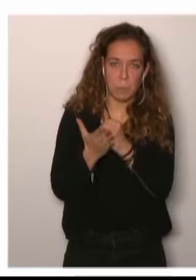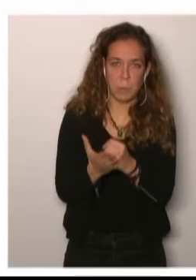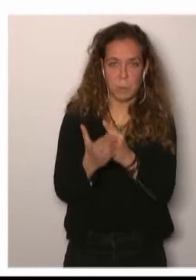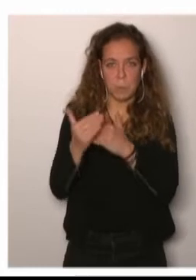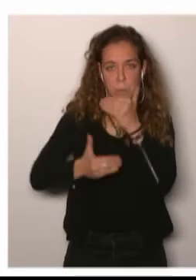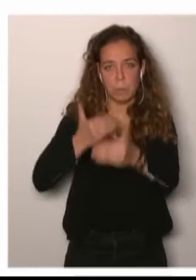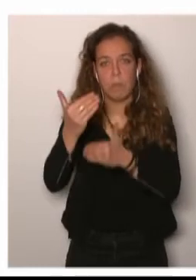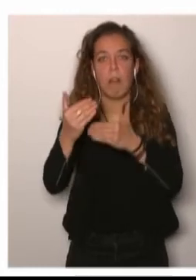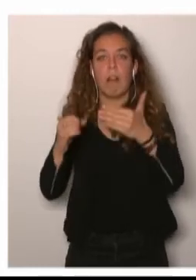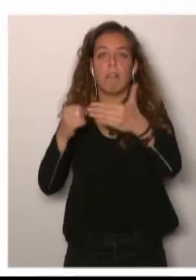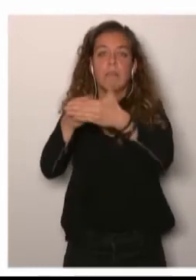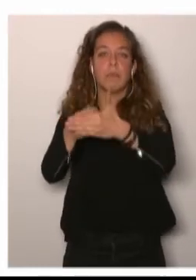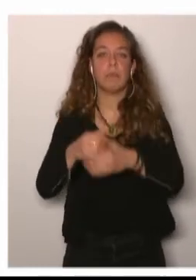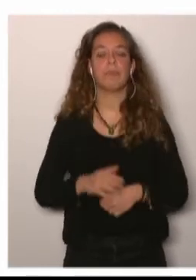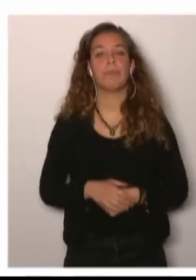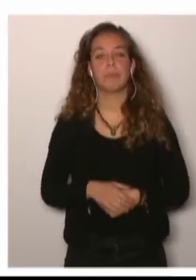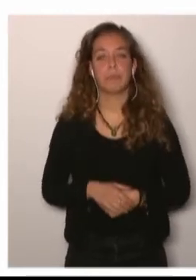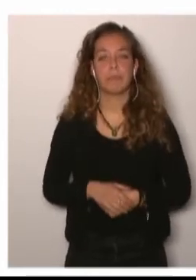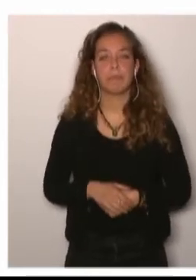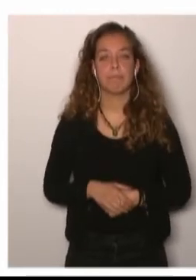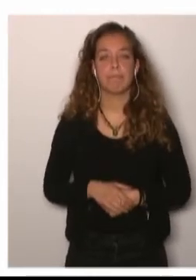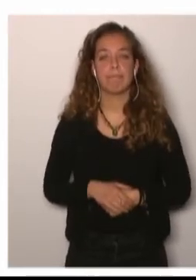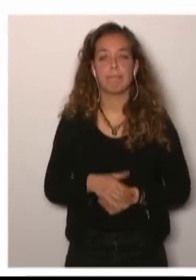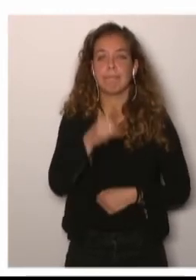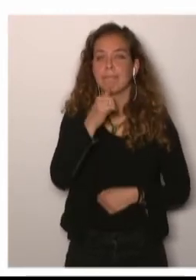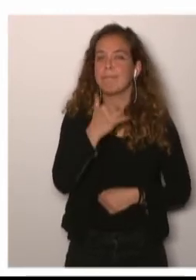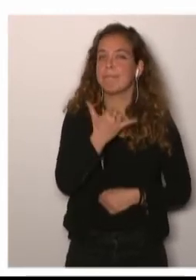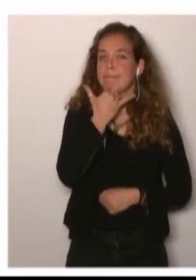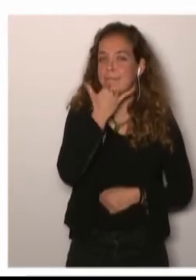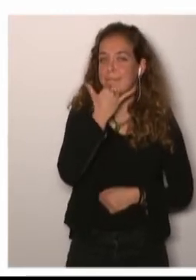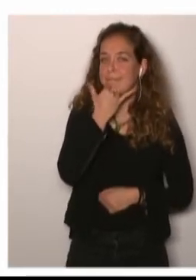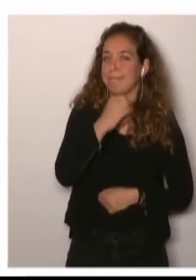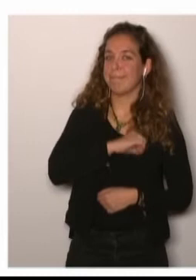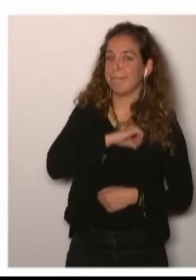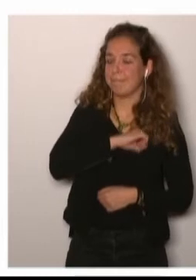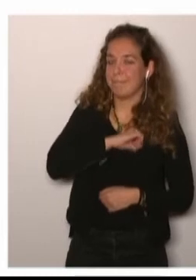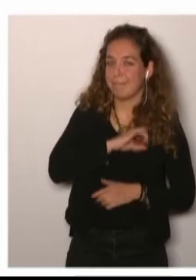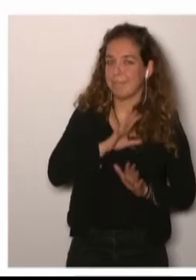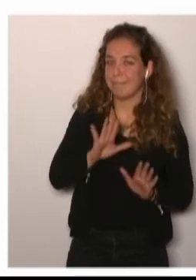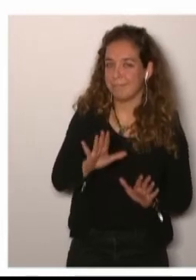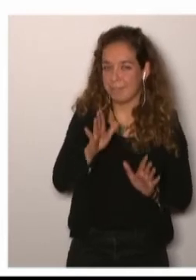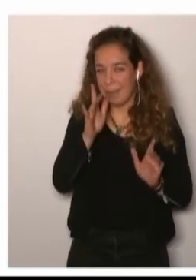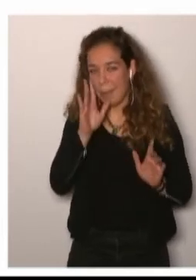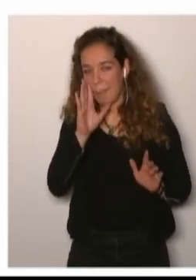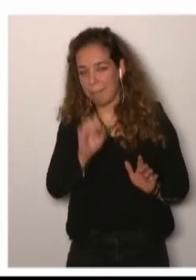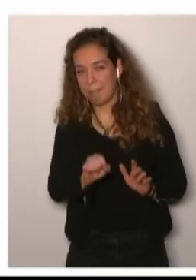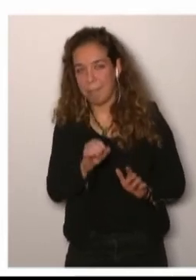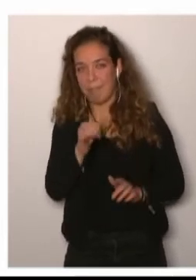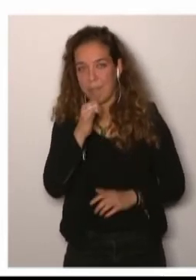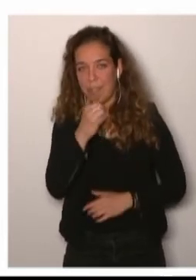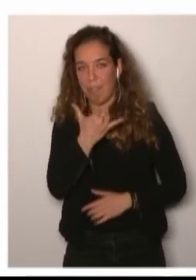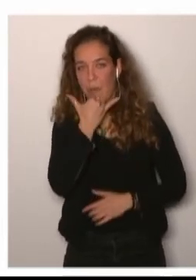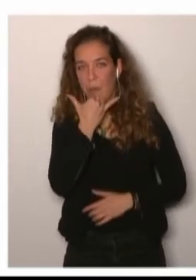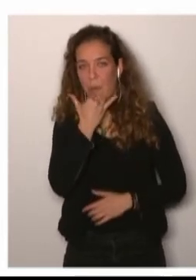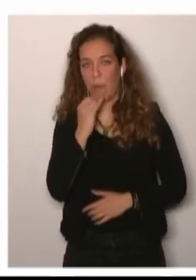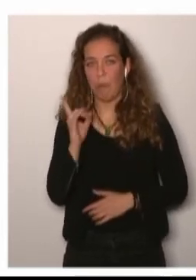seeing a small mistake here. I have to apologize for that. This should read engagement with patient, parents, researchers, developers, and